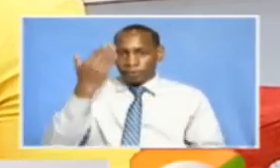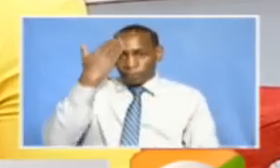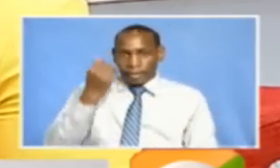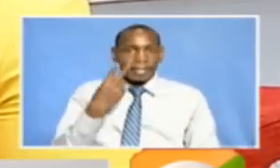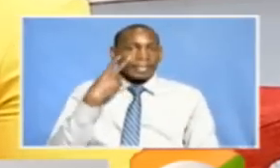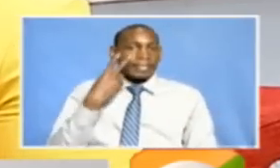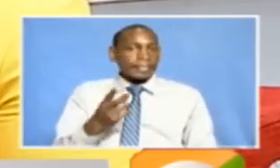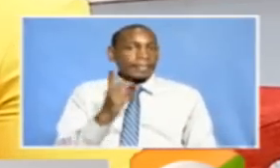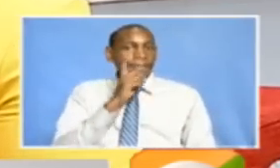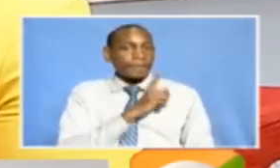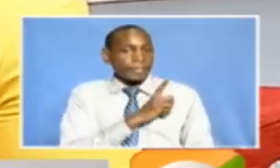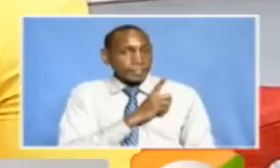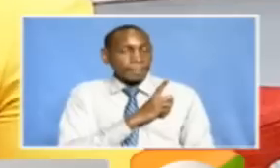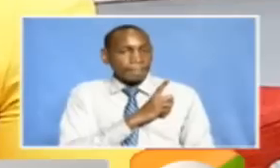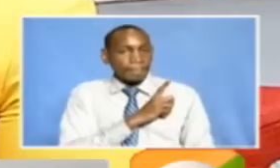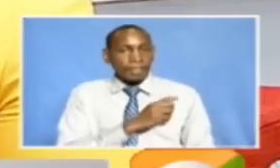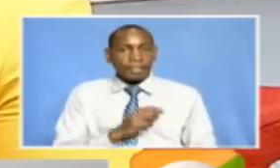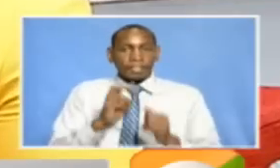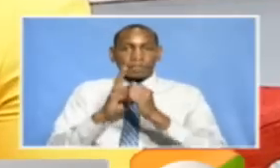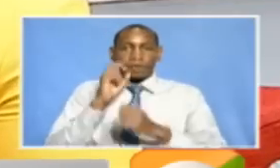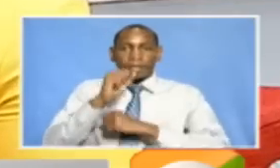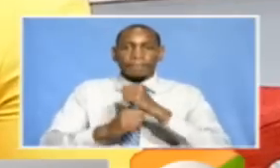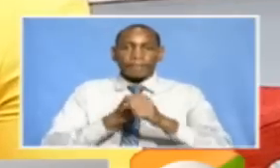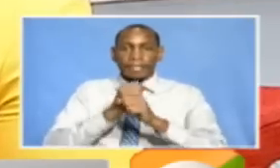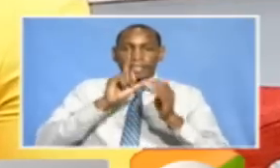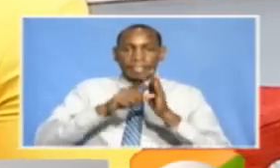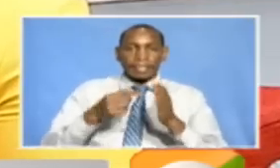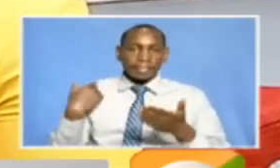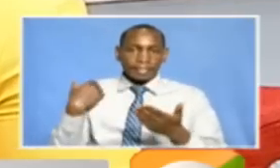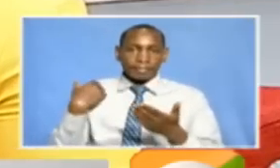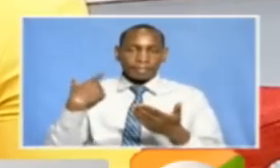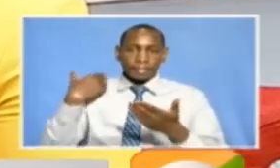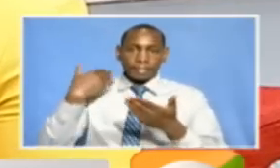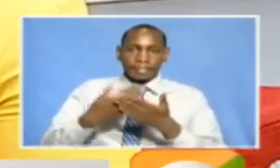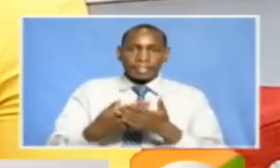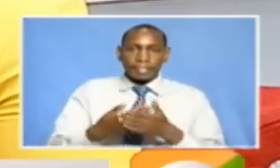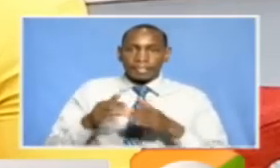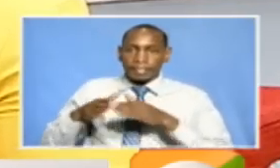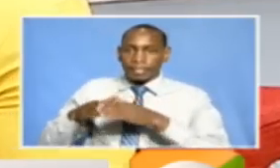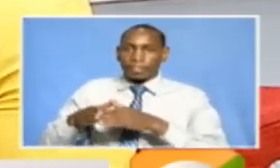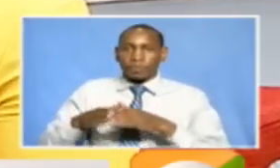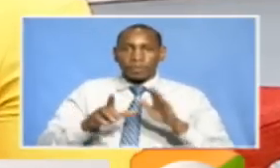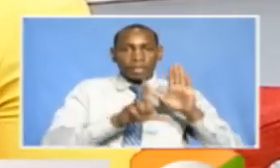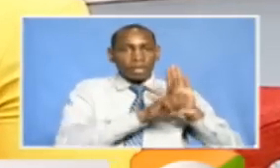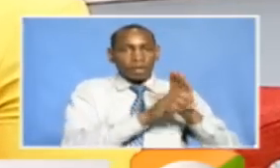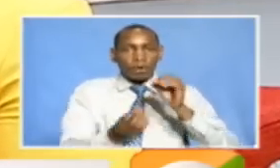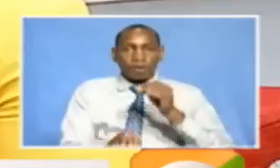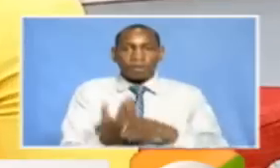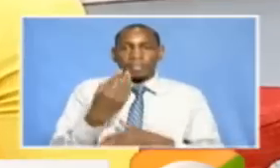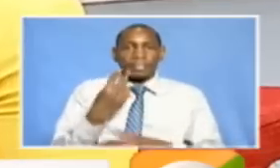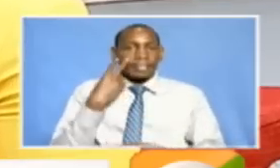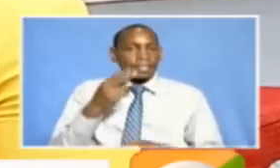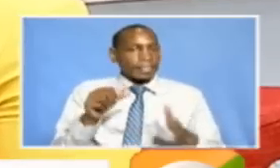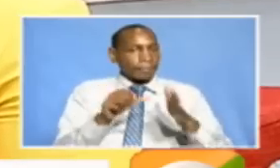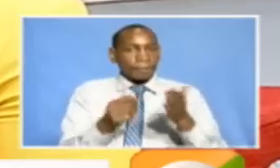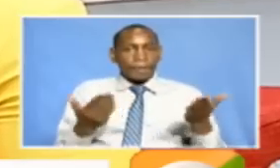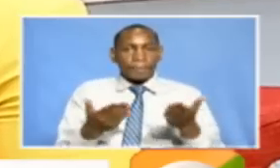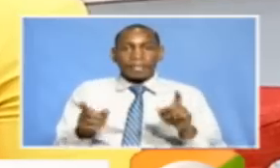seen almost 12 years later since Sexual Offences Act came into place, what are the gaps and how do we